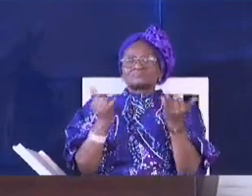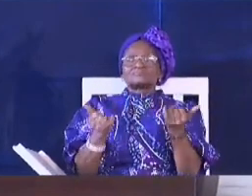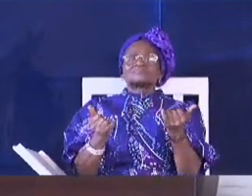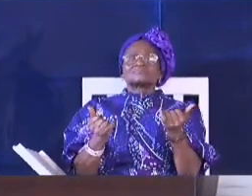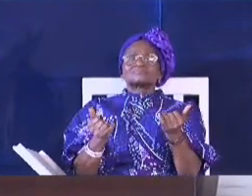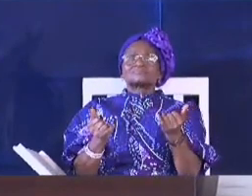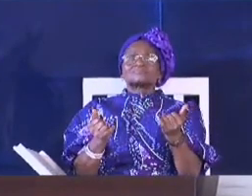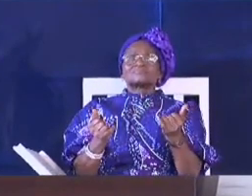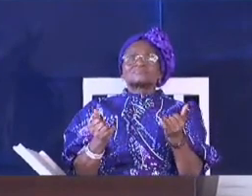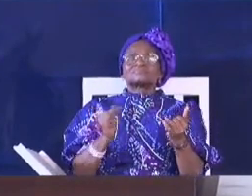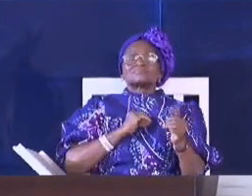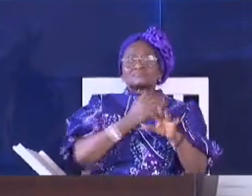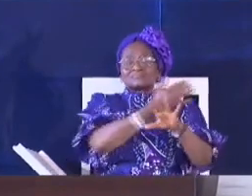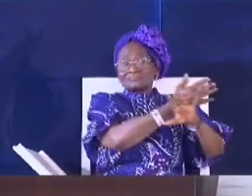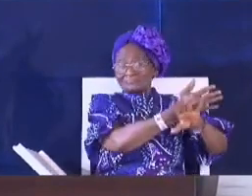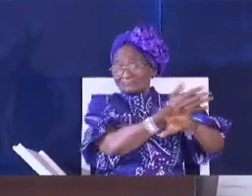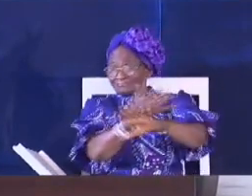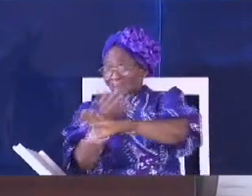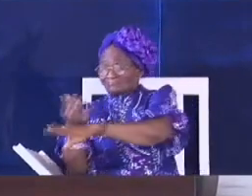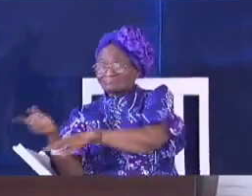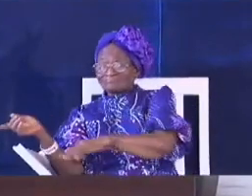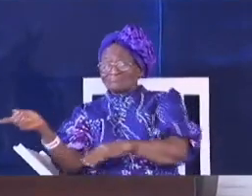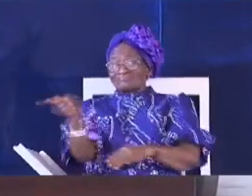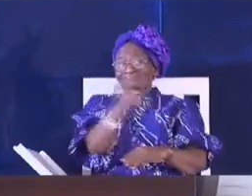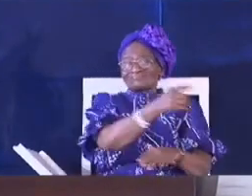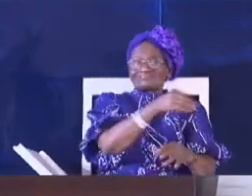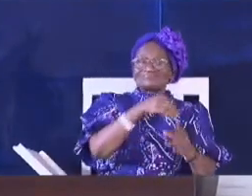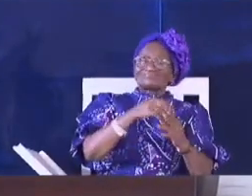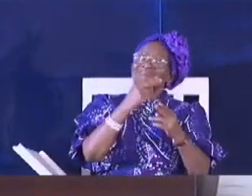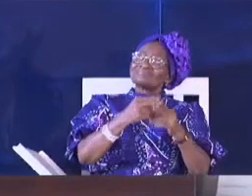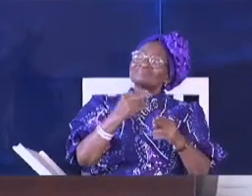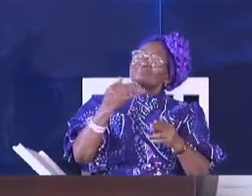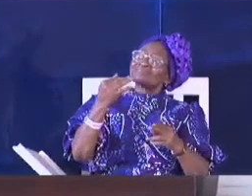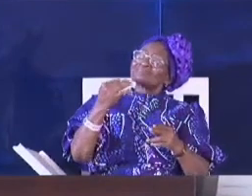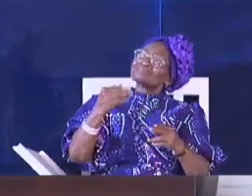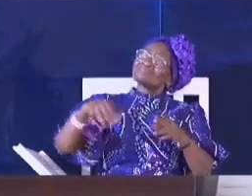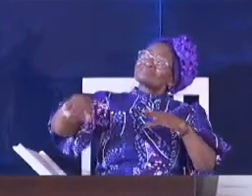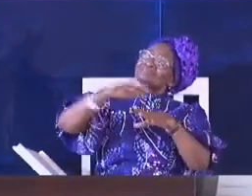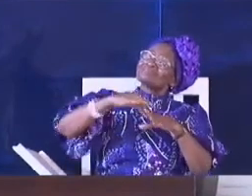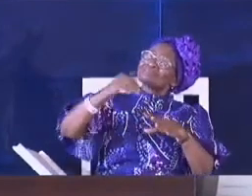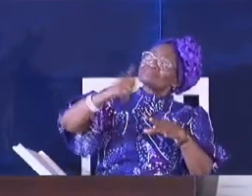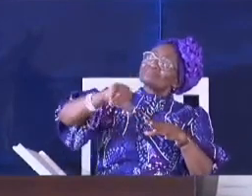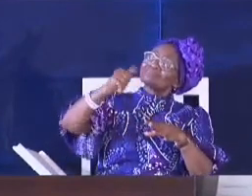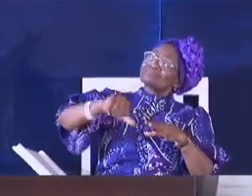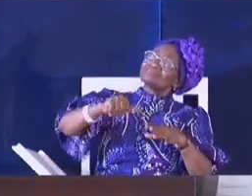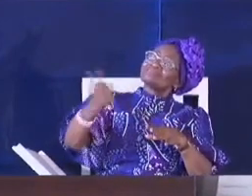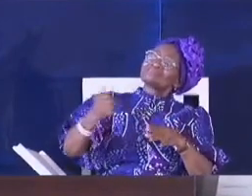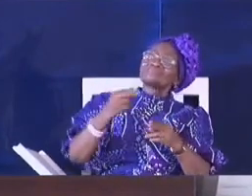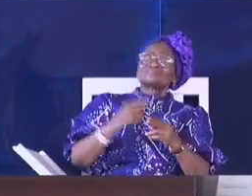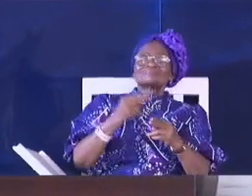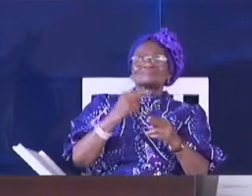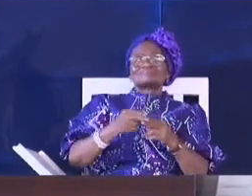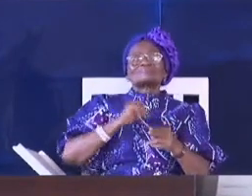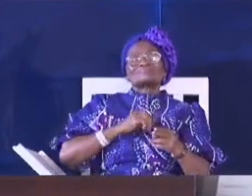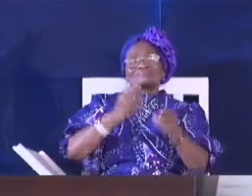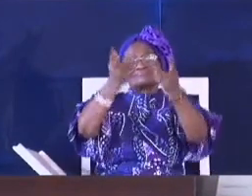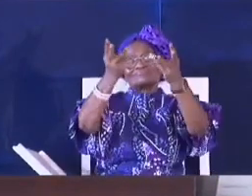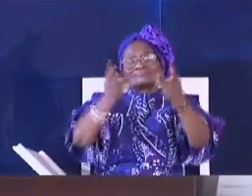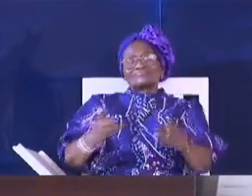And I beg you in the name that's above every other name, I want you to pray with all your